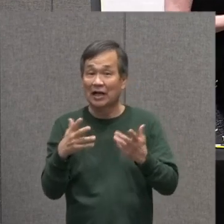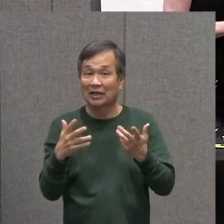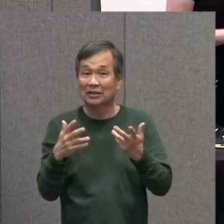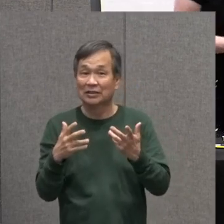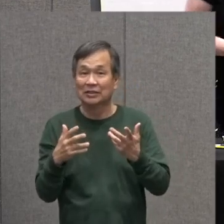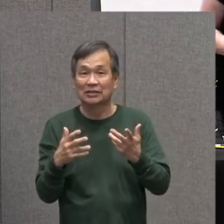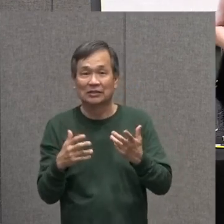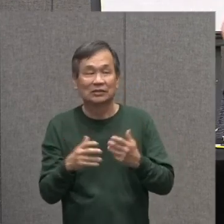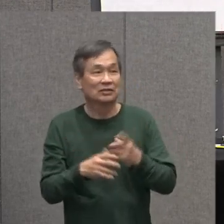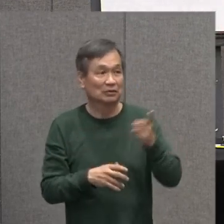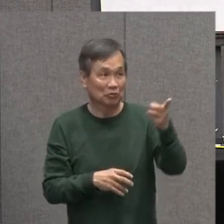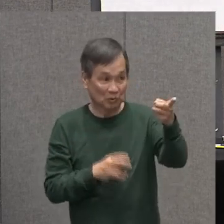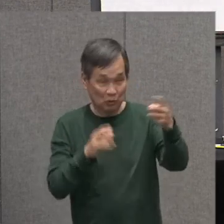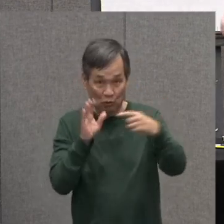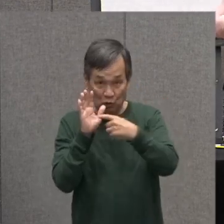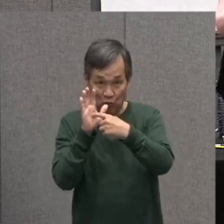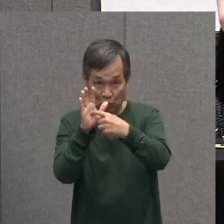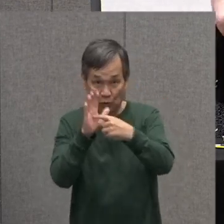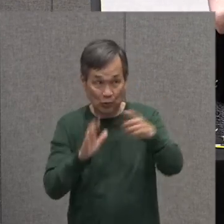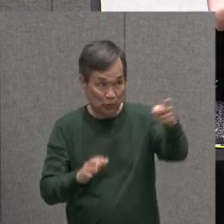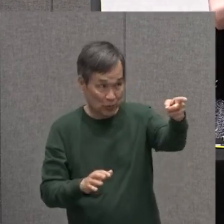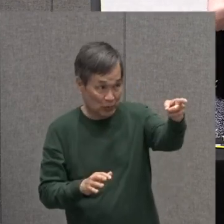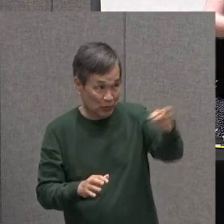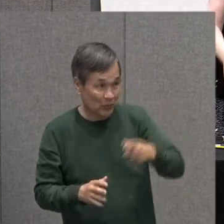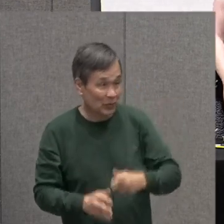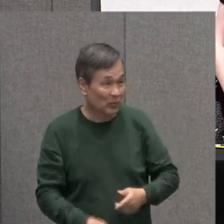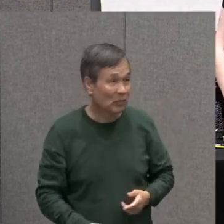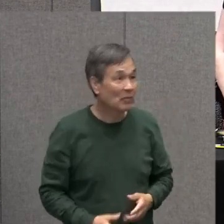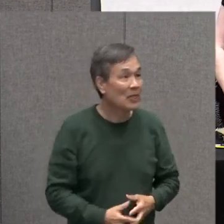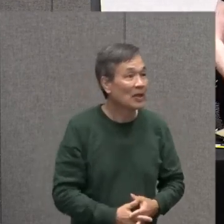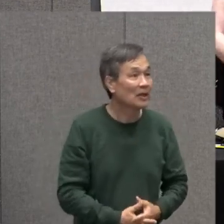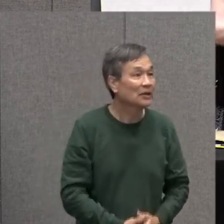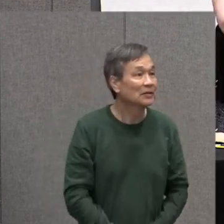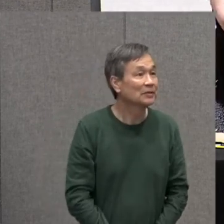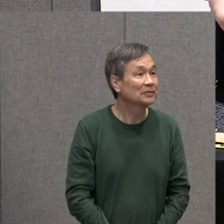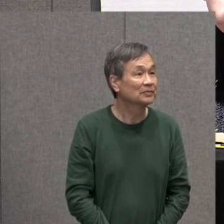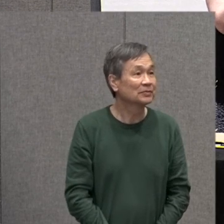little up and down. So I go forward, backward,